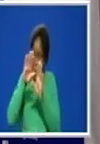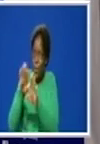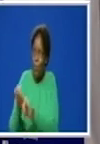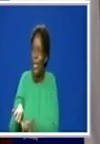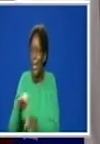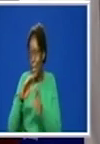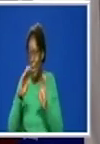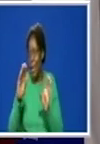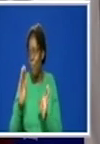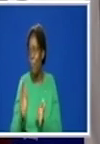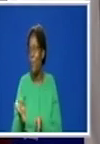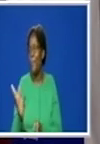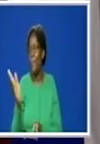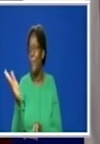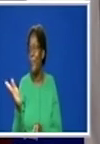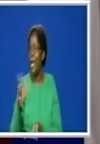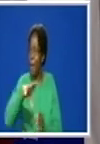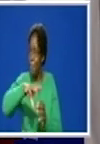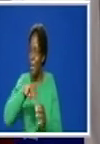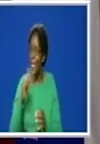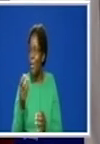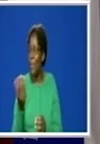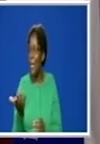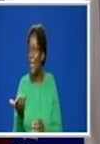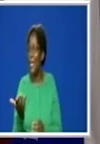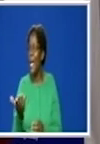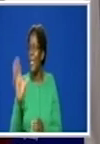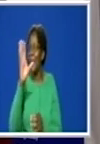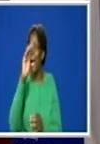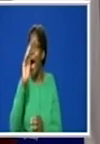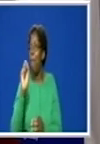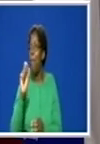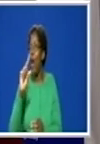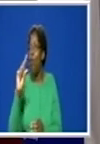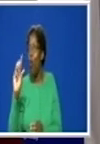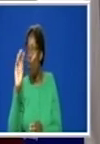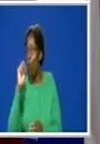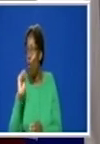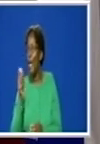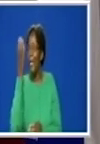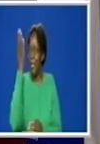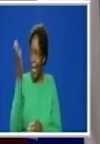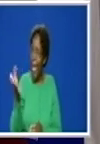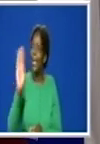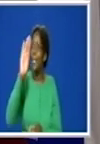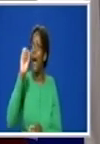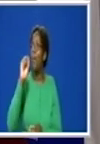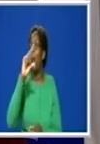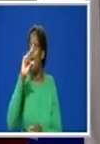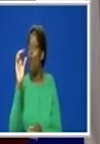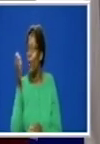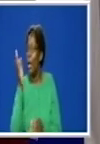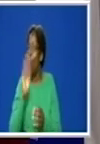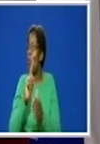table. Pick something else. Balloon. Yes, that is a balloon. What color is